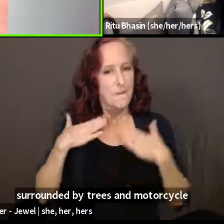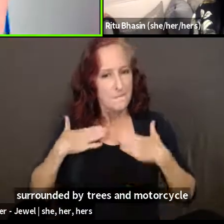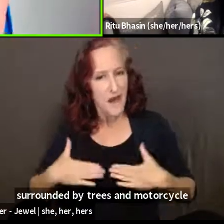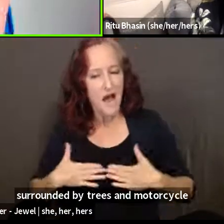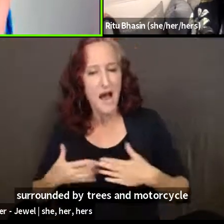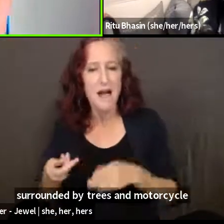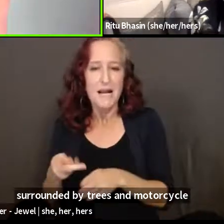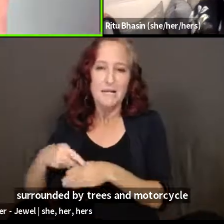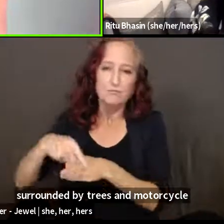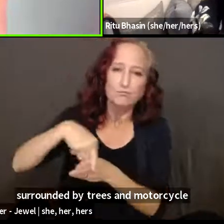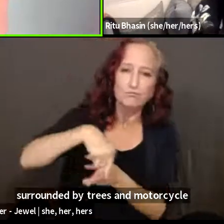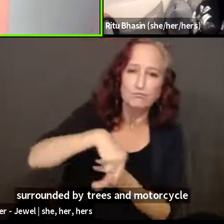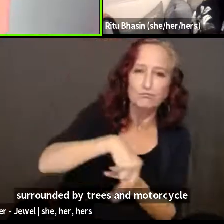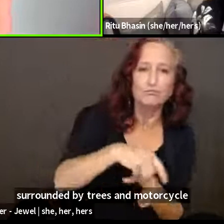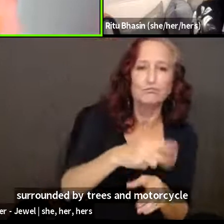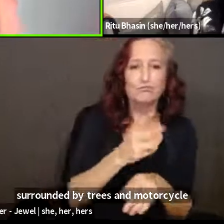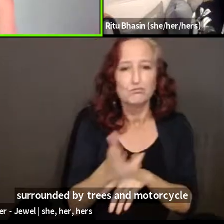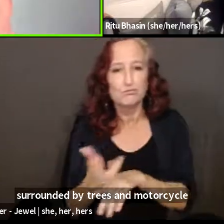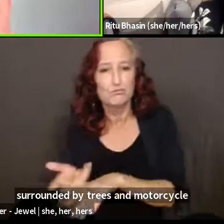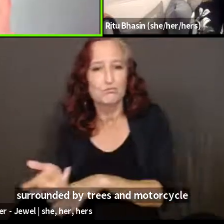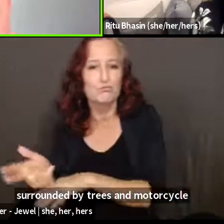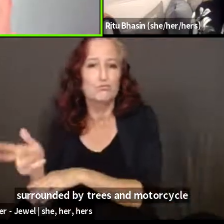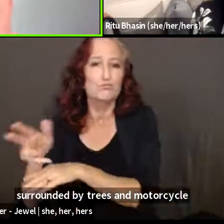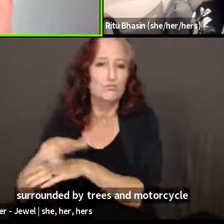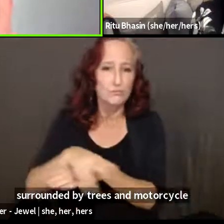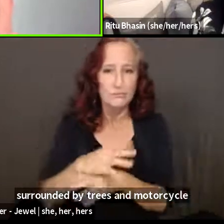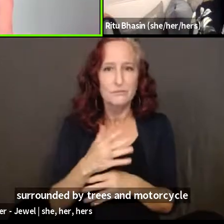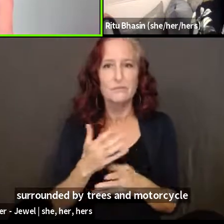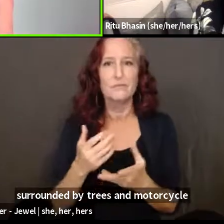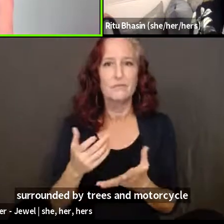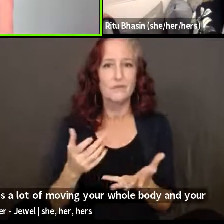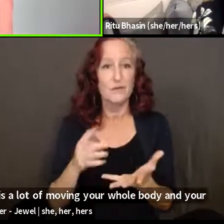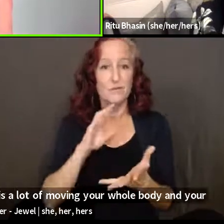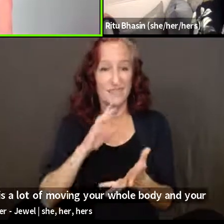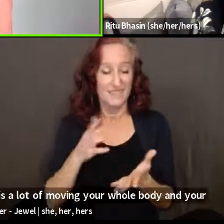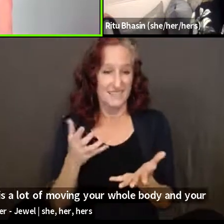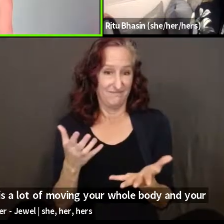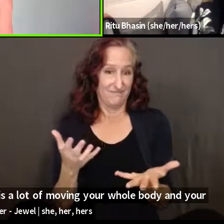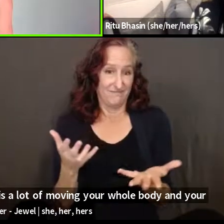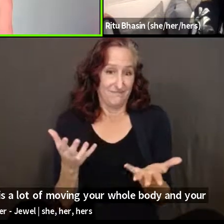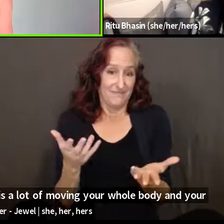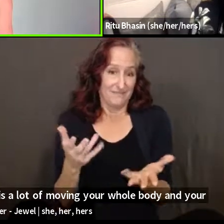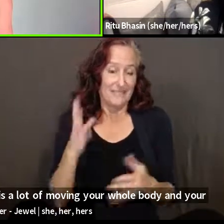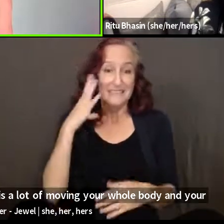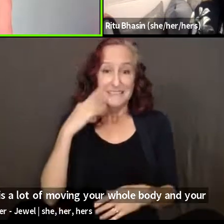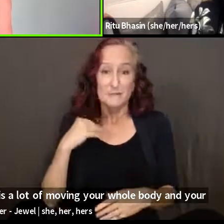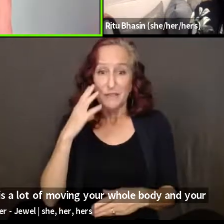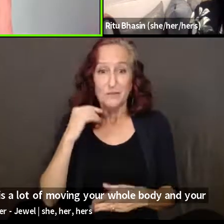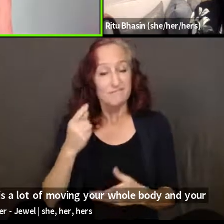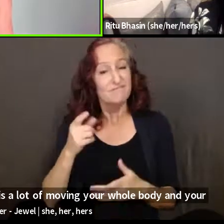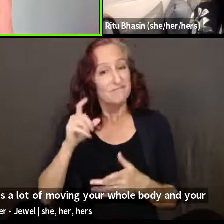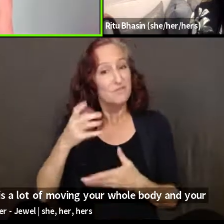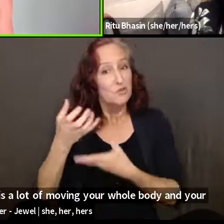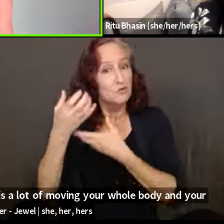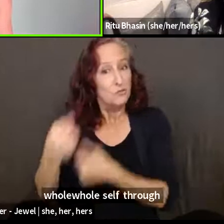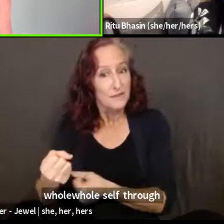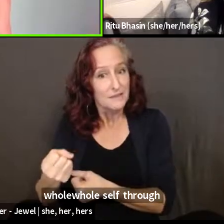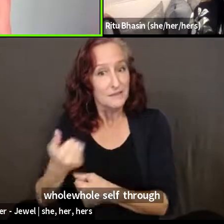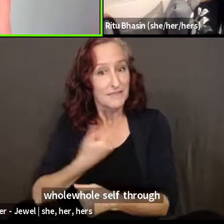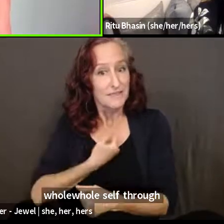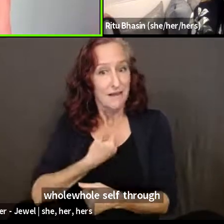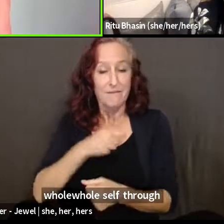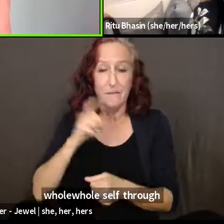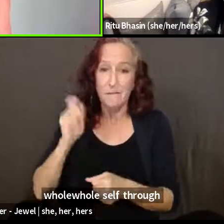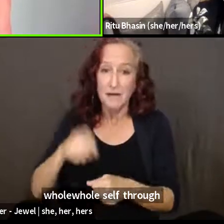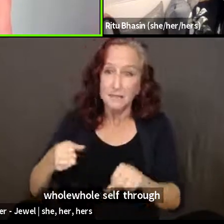whole self through curves, through changes. And a lot of it is trusting yourself to do that. A lot